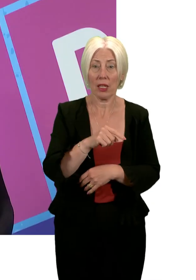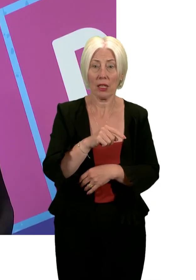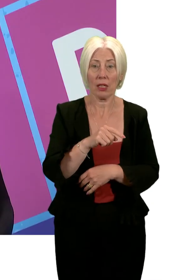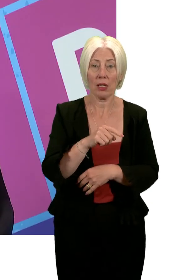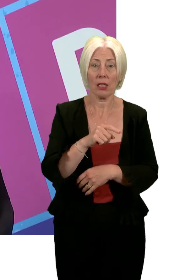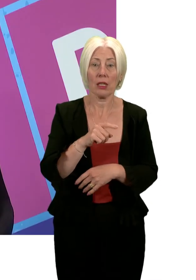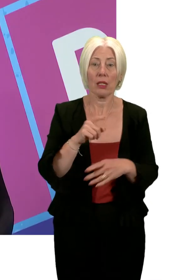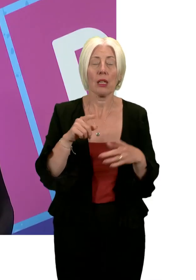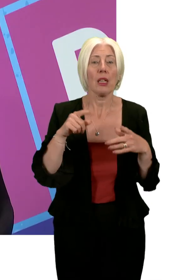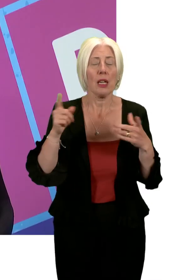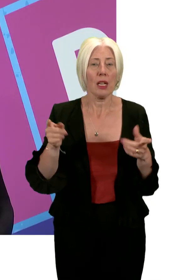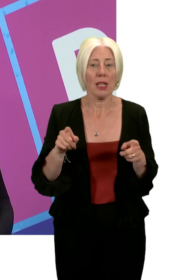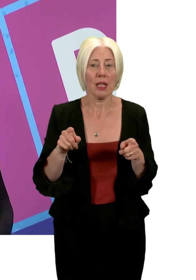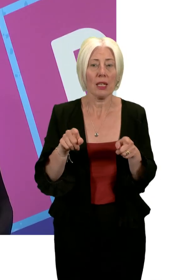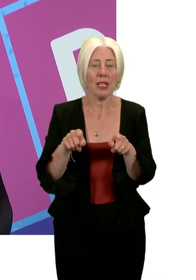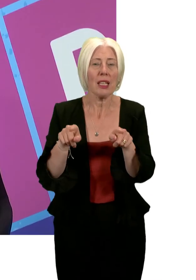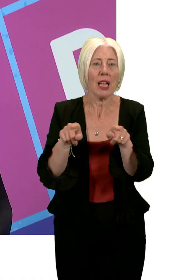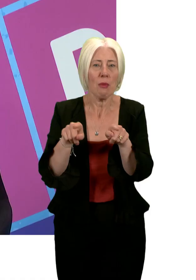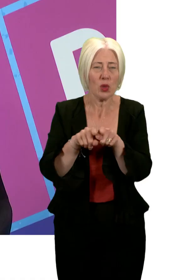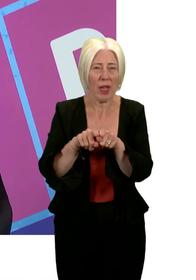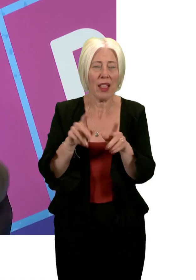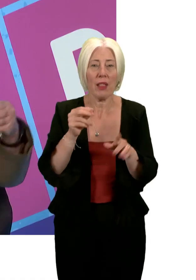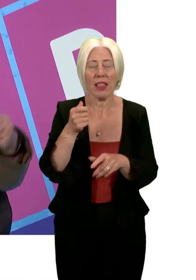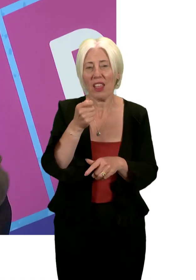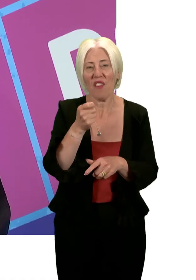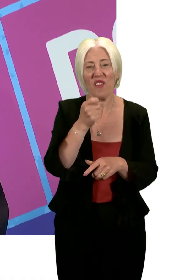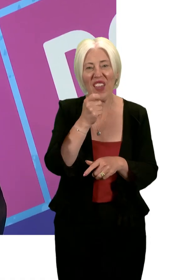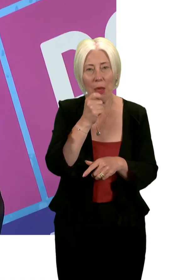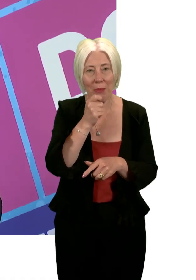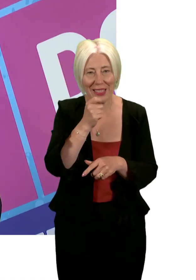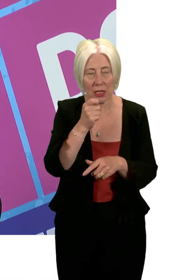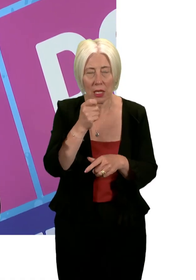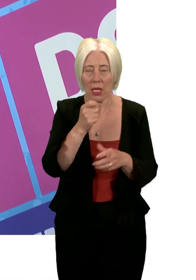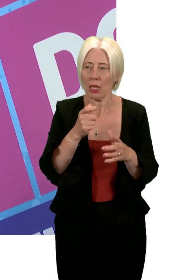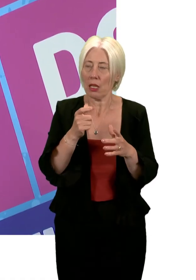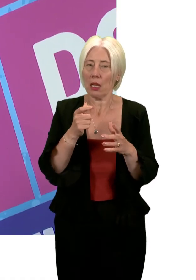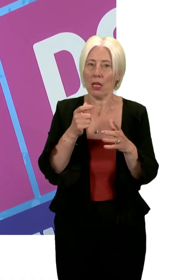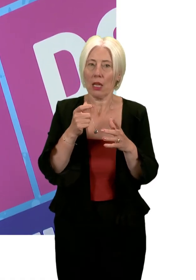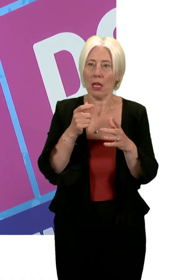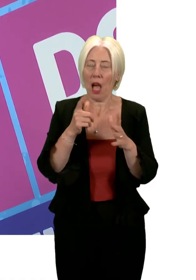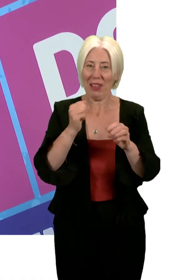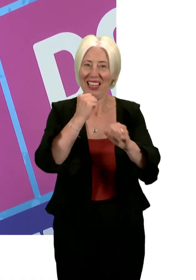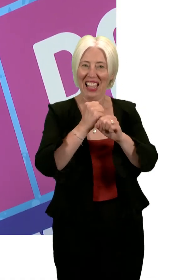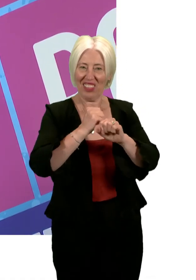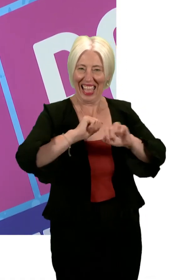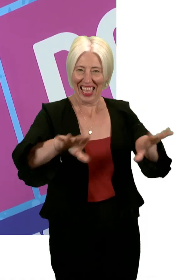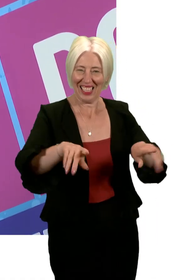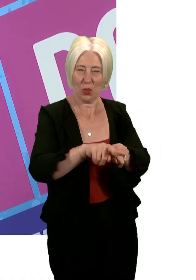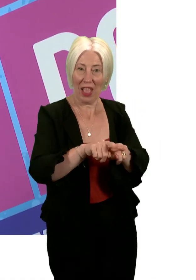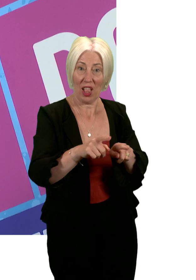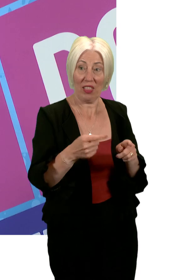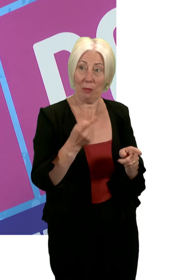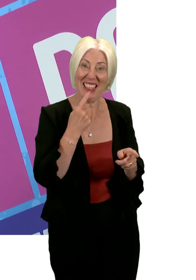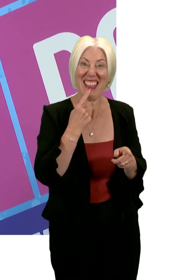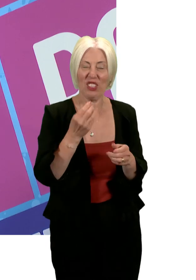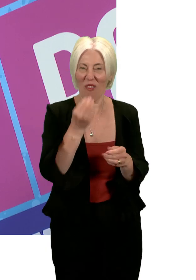and watermelon and cotton candy vapes that are being absolutely driven to kids. But that is a conversation for another